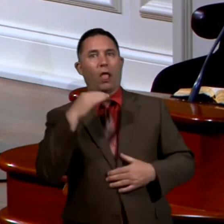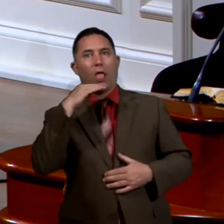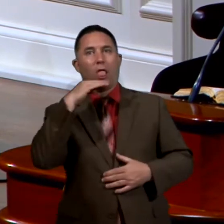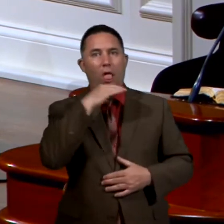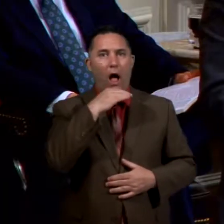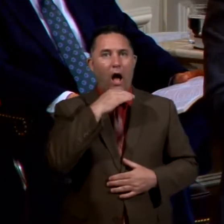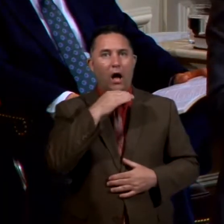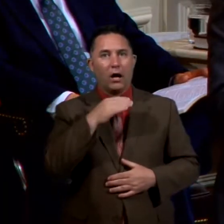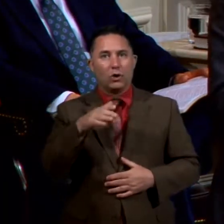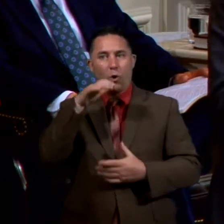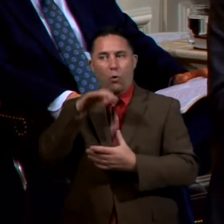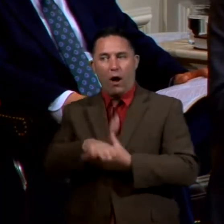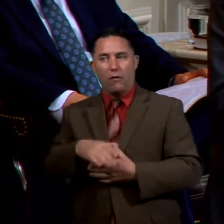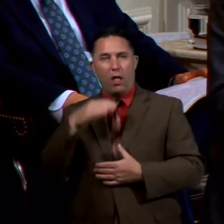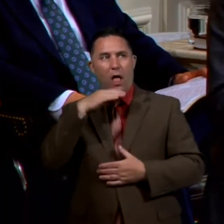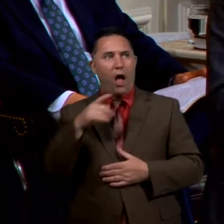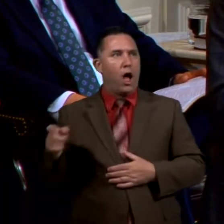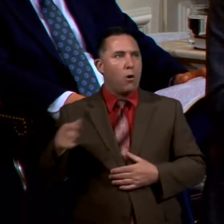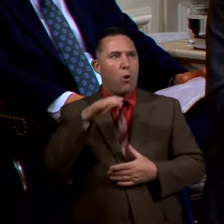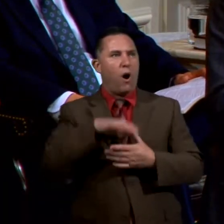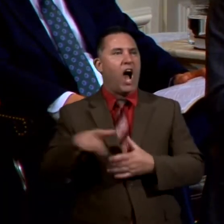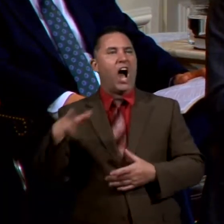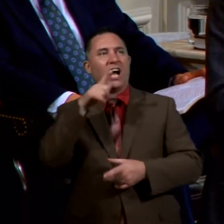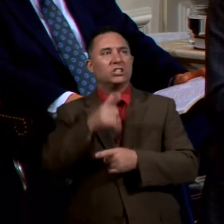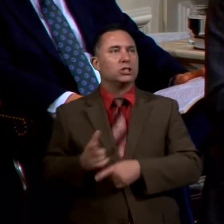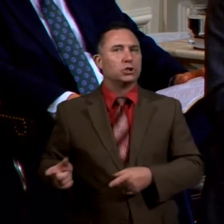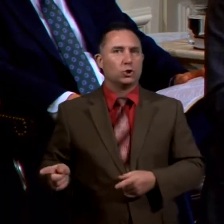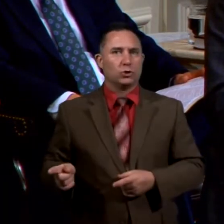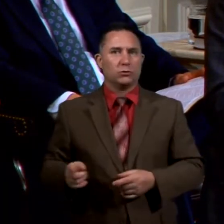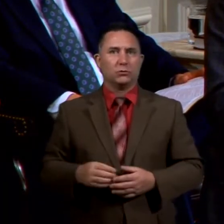his wife.